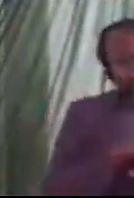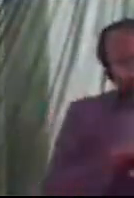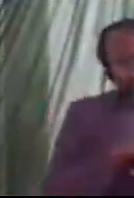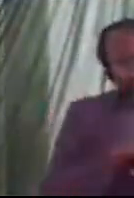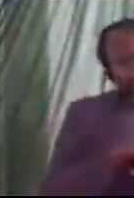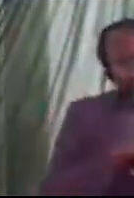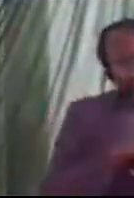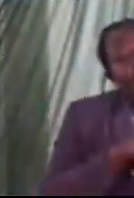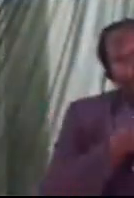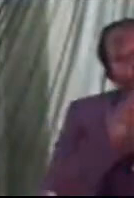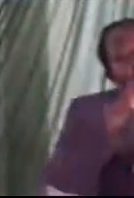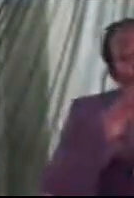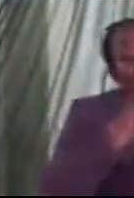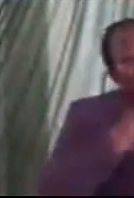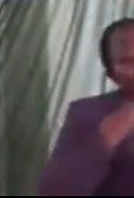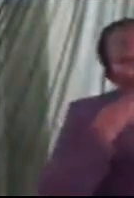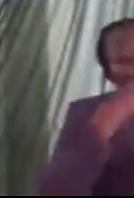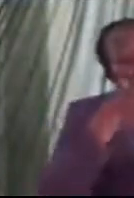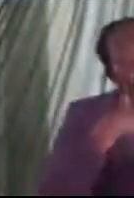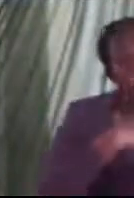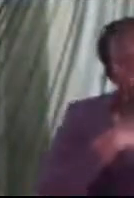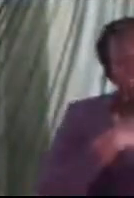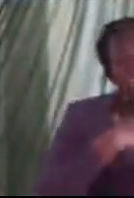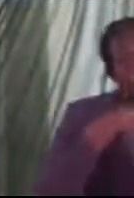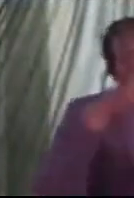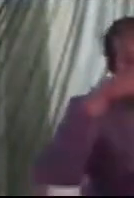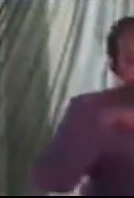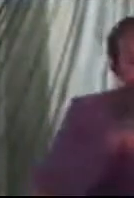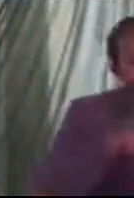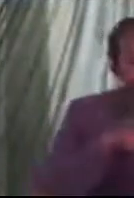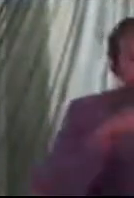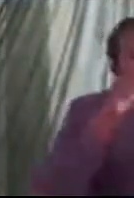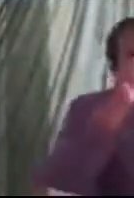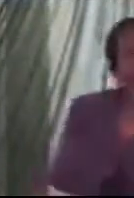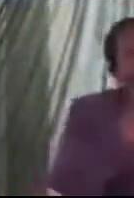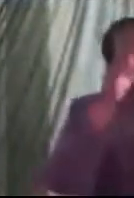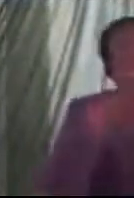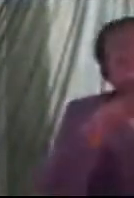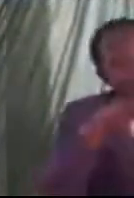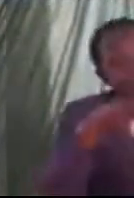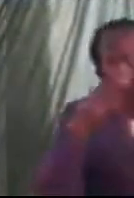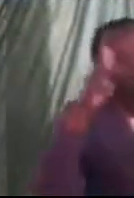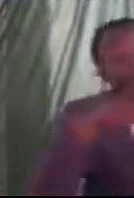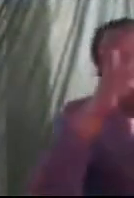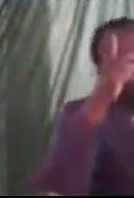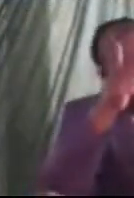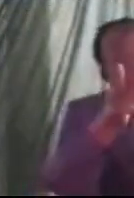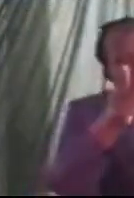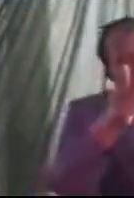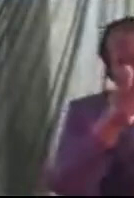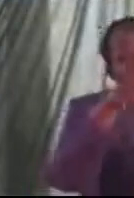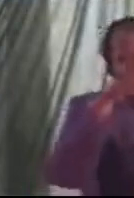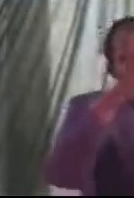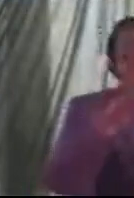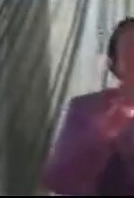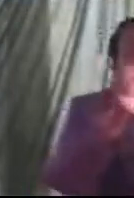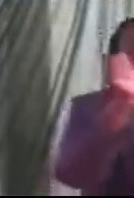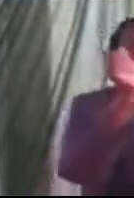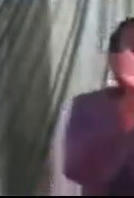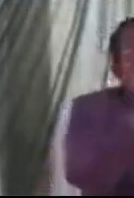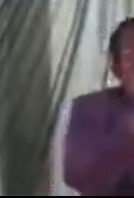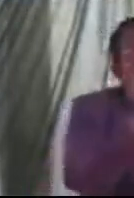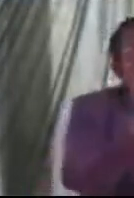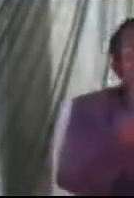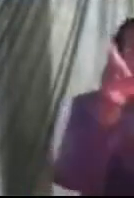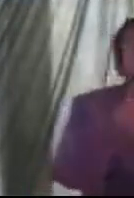you have told us that in 1982, you were arrested as part of a group of